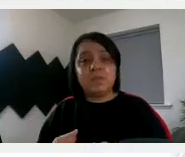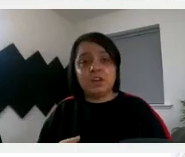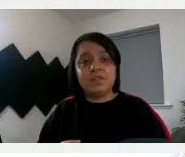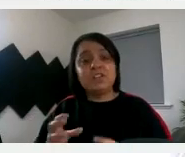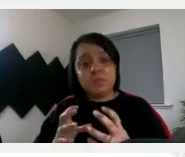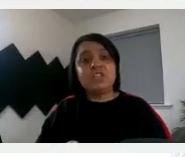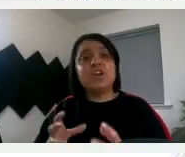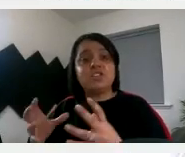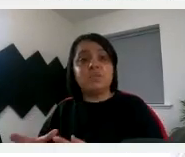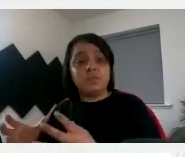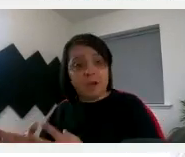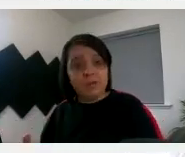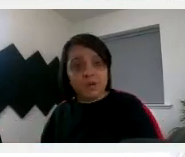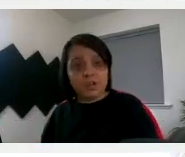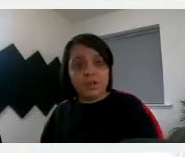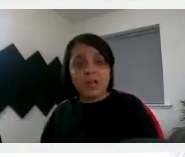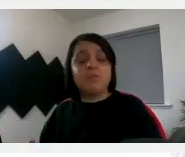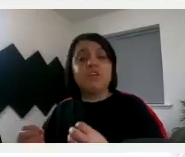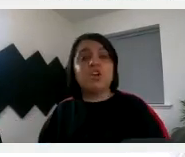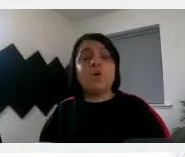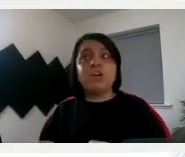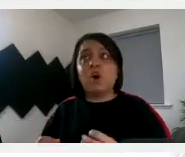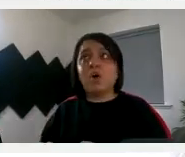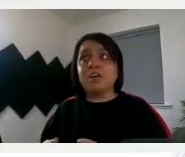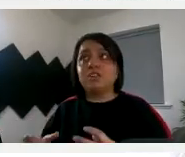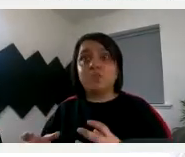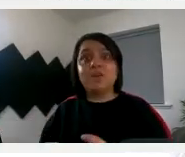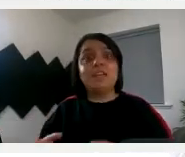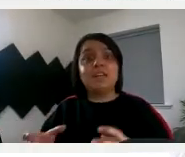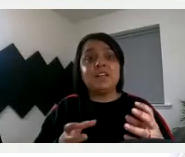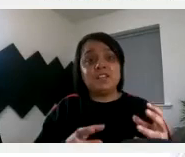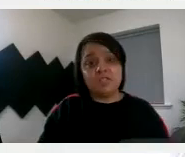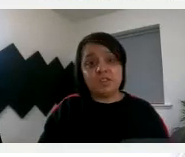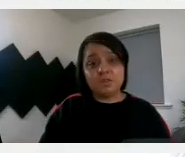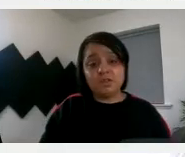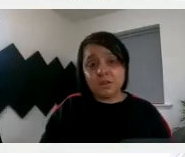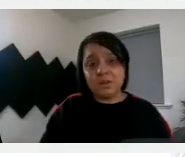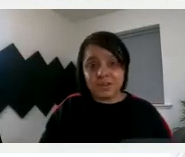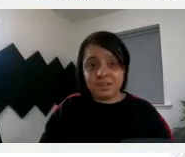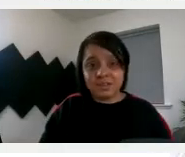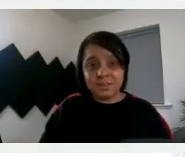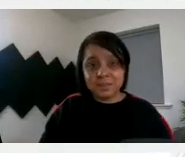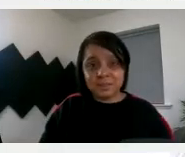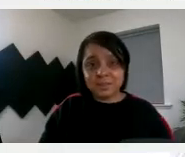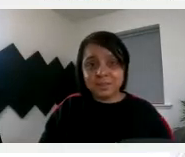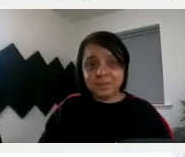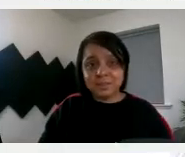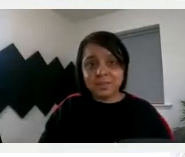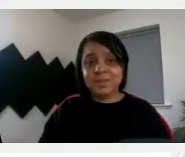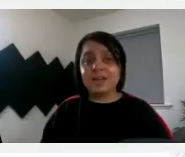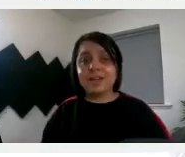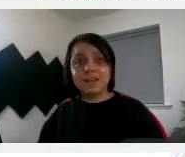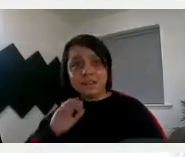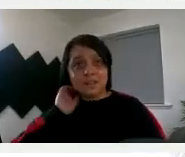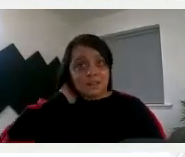with life. So in certain jobs, it may work, but you don't want to go and do it in an interview. Does that make sense? Yeah.